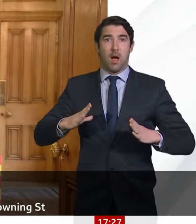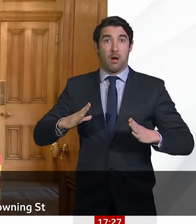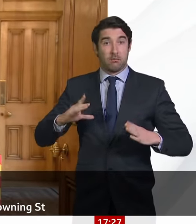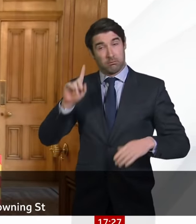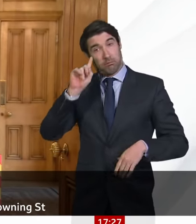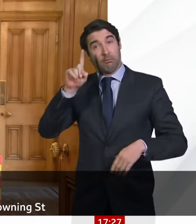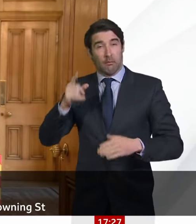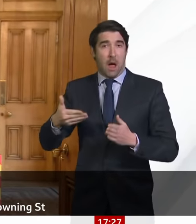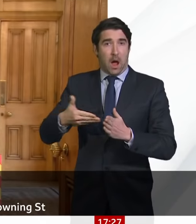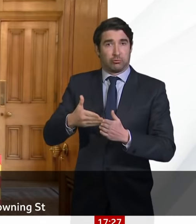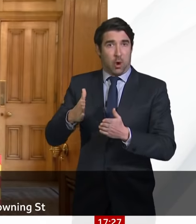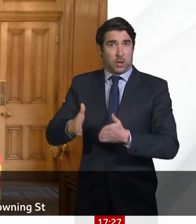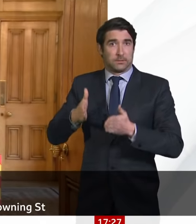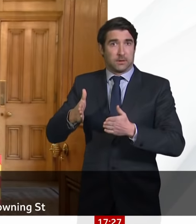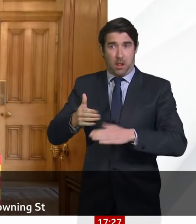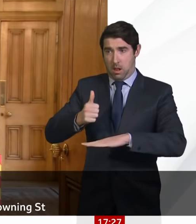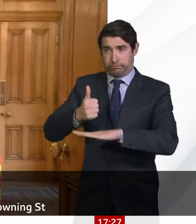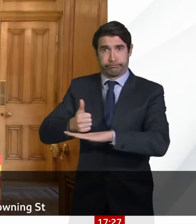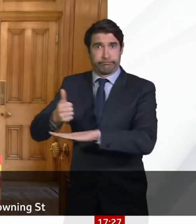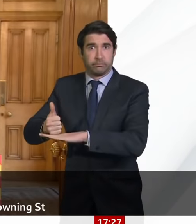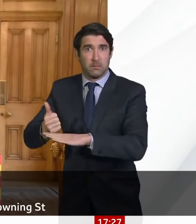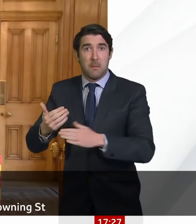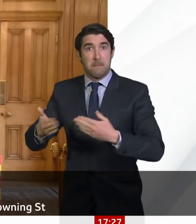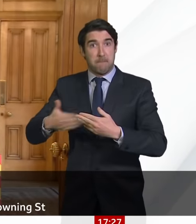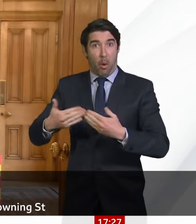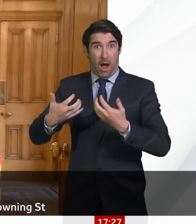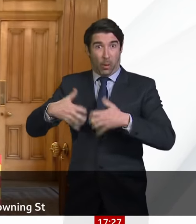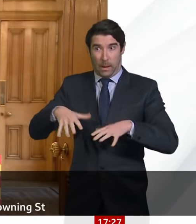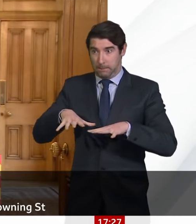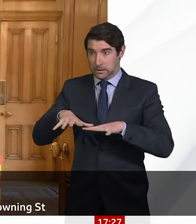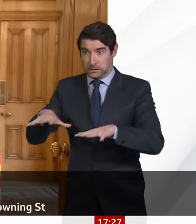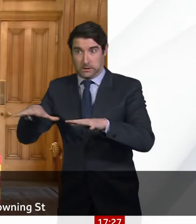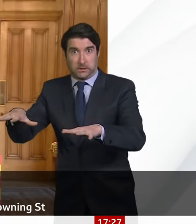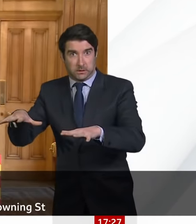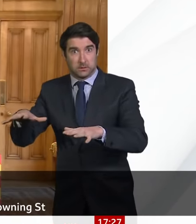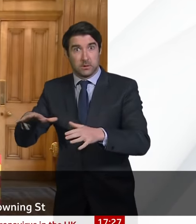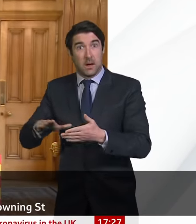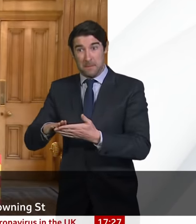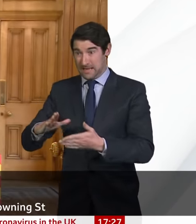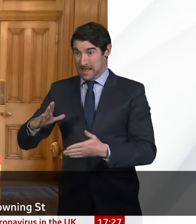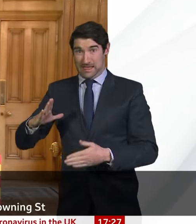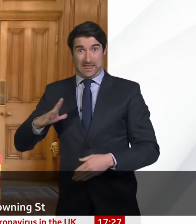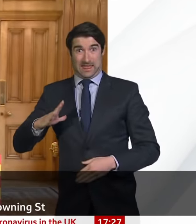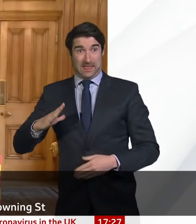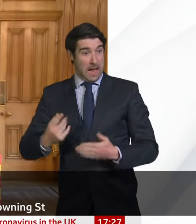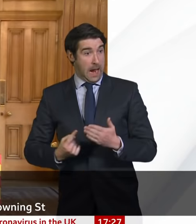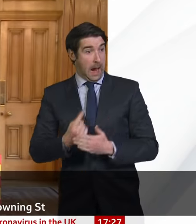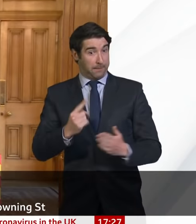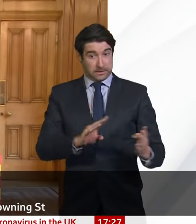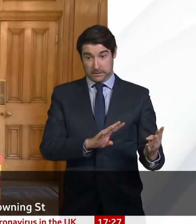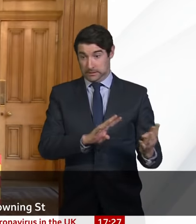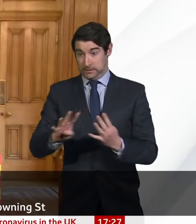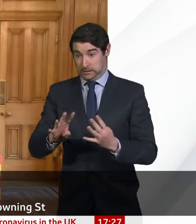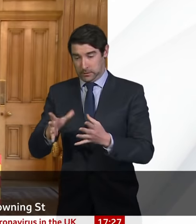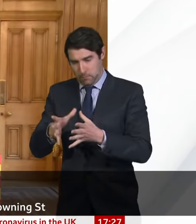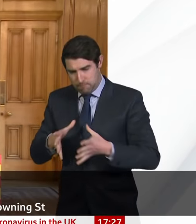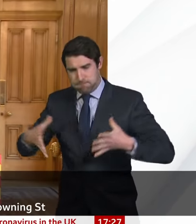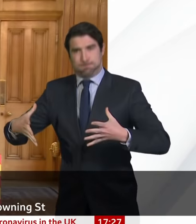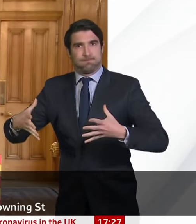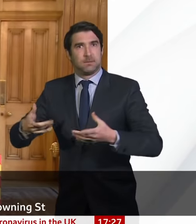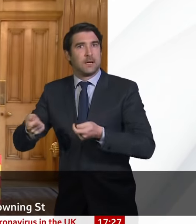equipment to the front line, to give people the care they need when they need it most. I've been away for a week